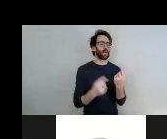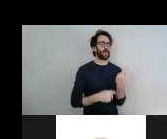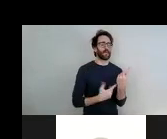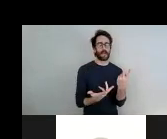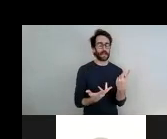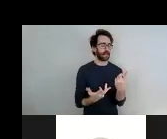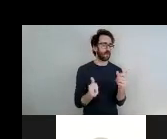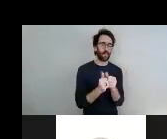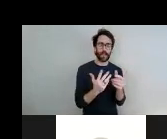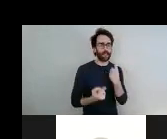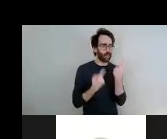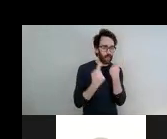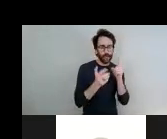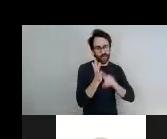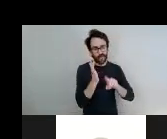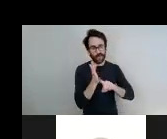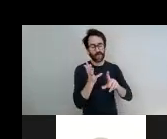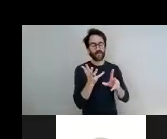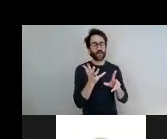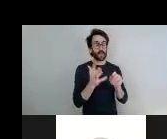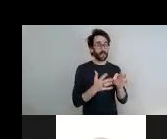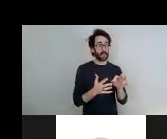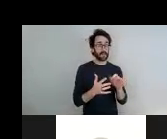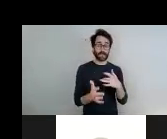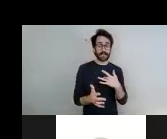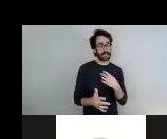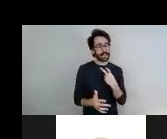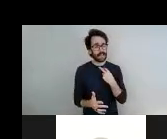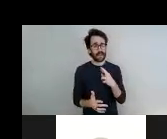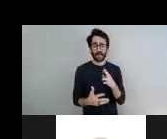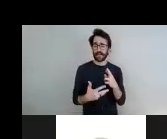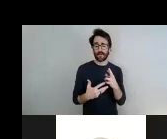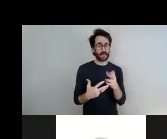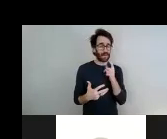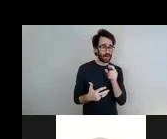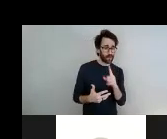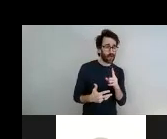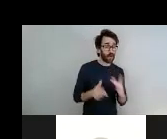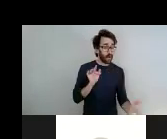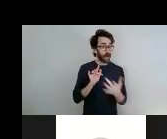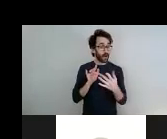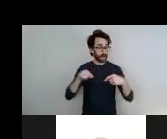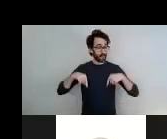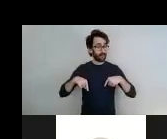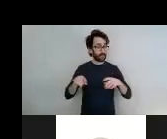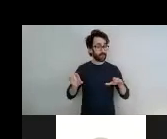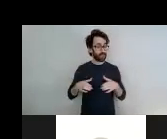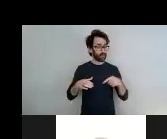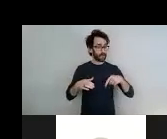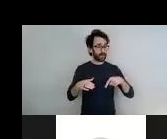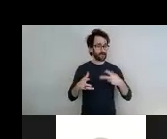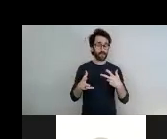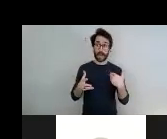sure and you're in any kind of situation, always reach out, contact the Canadian Anti-Fraud Centre. We can provide a lot of information